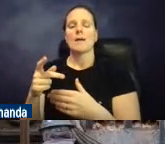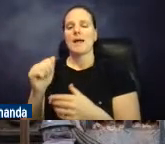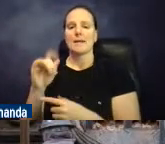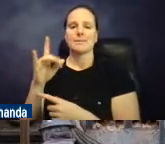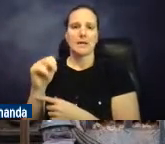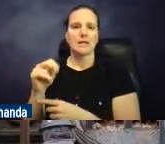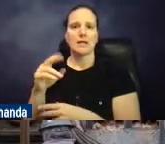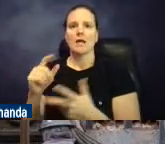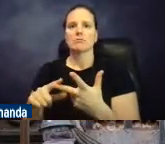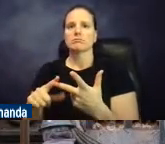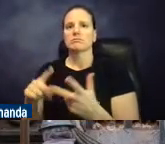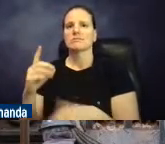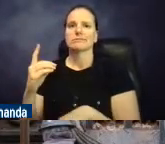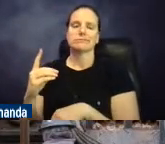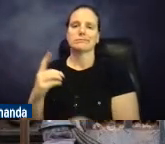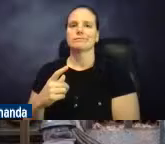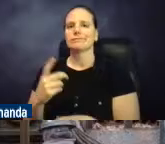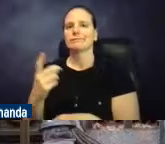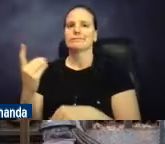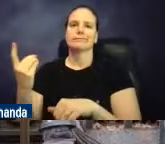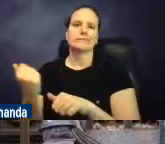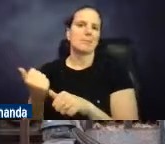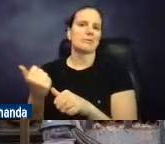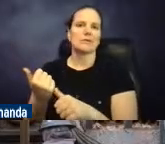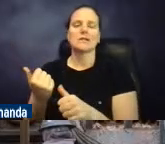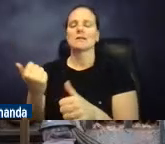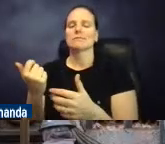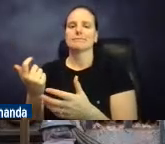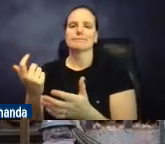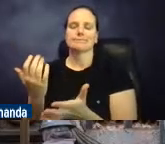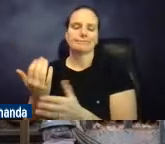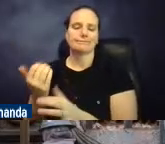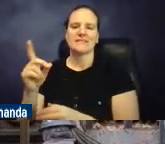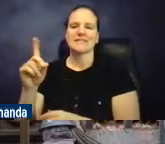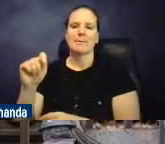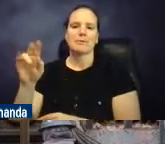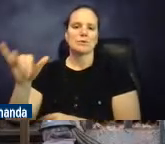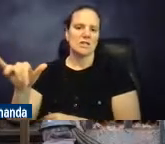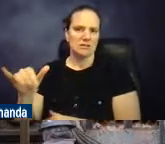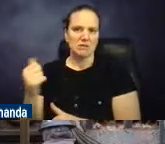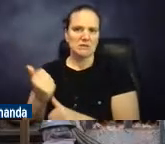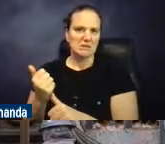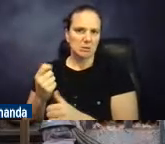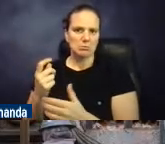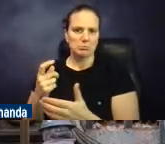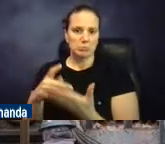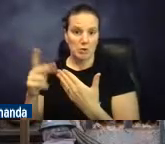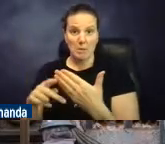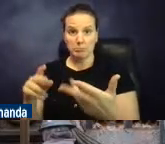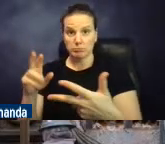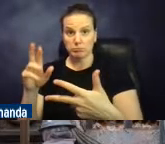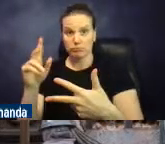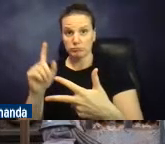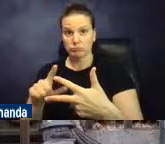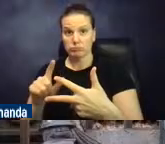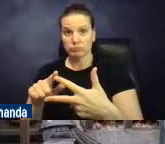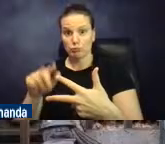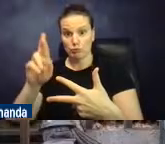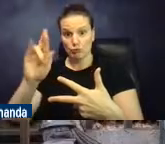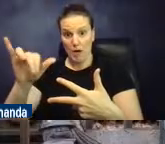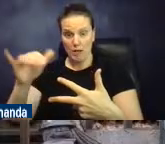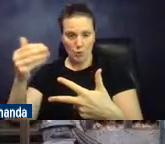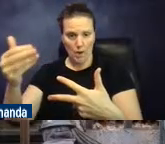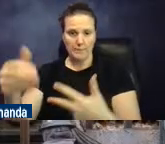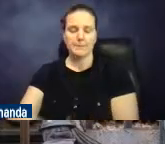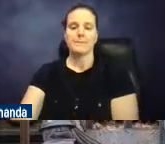administrator. So we are going to start with Ray at the beginning of this presentation. Take it away, Ray. Yeah, good